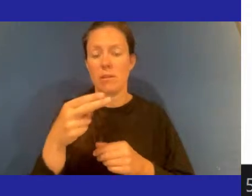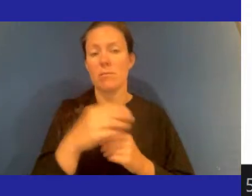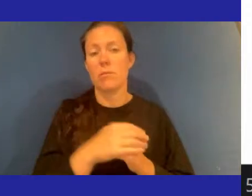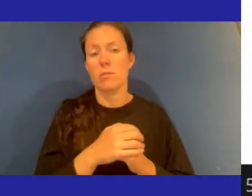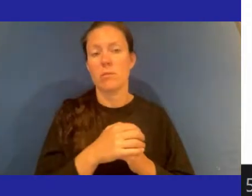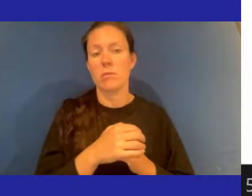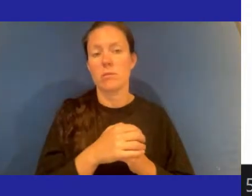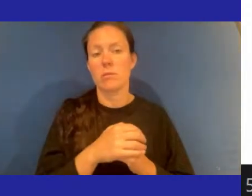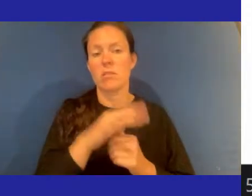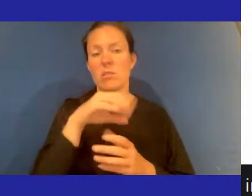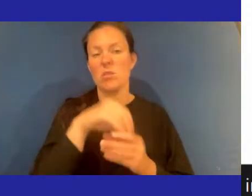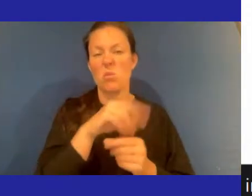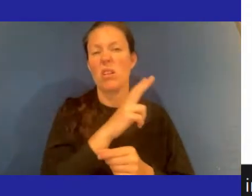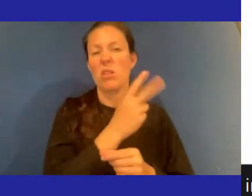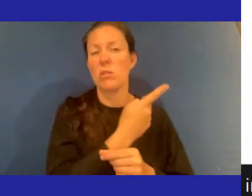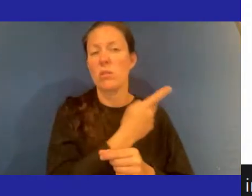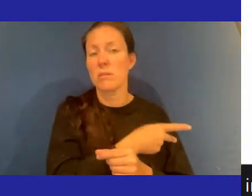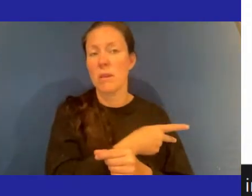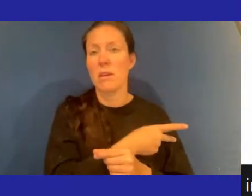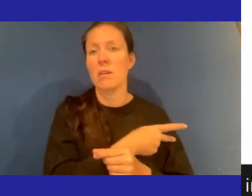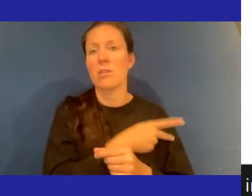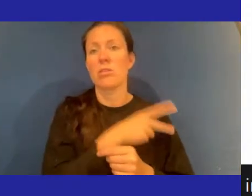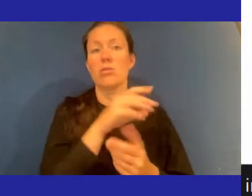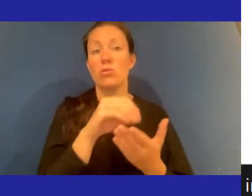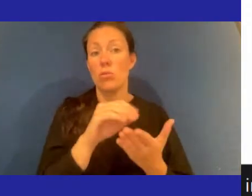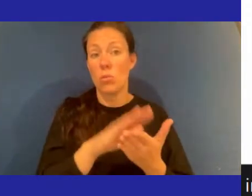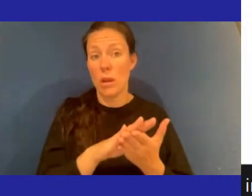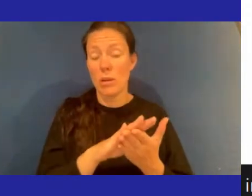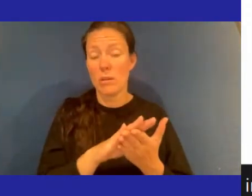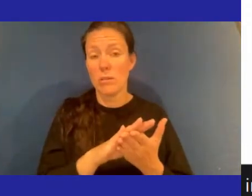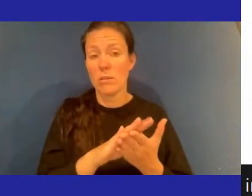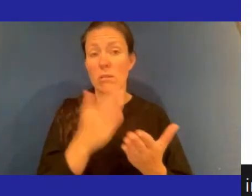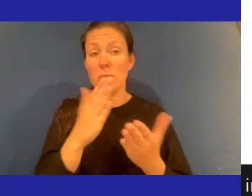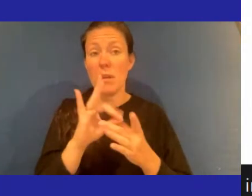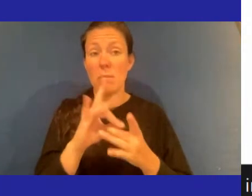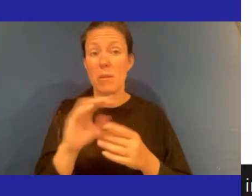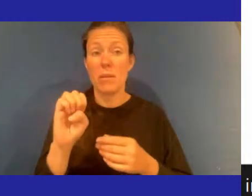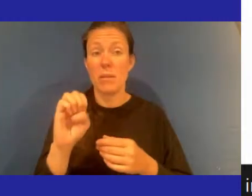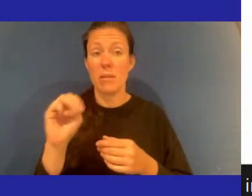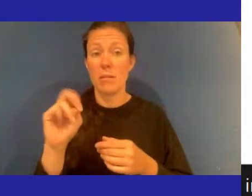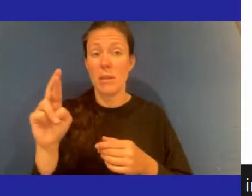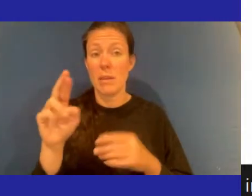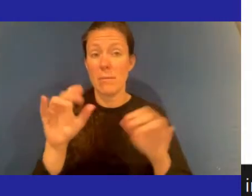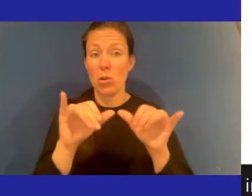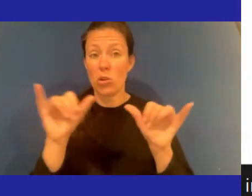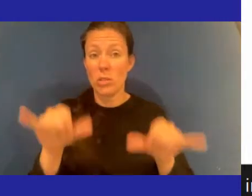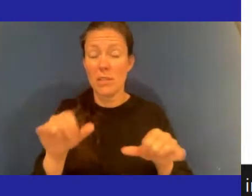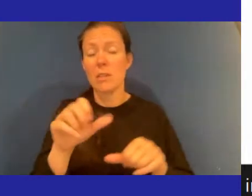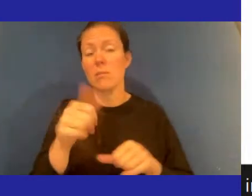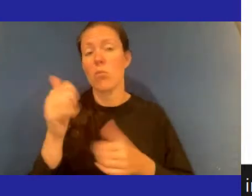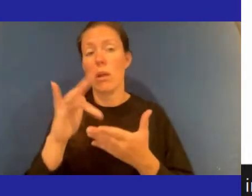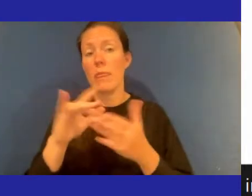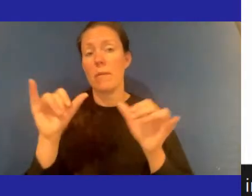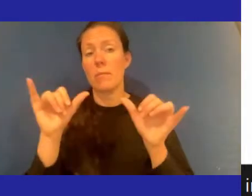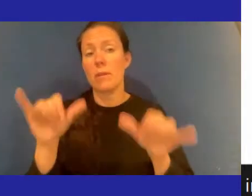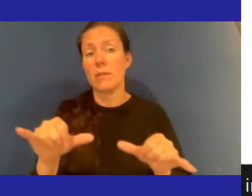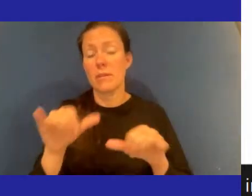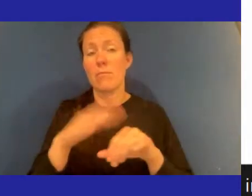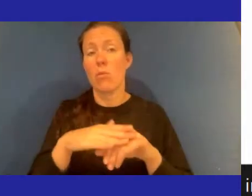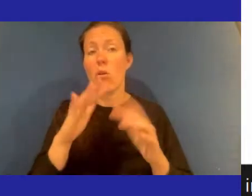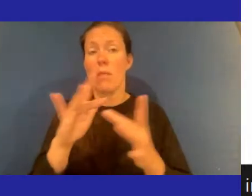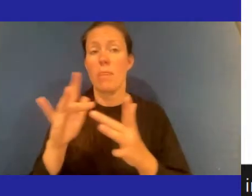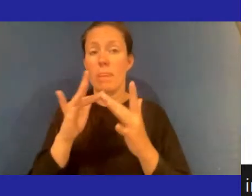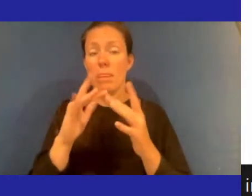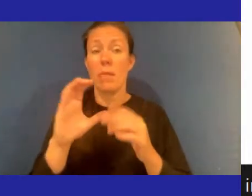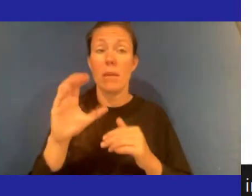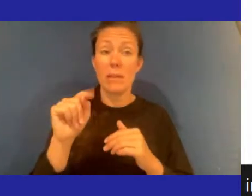includes patient records, which could be part of an EMR system or any other medical system that's on the network, a CT